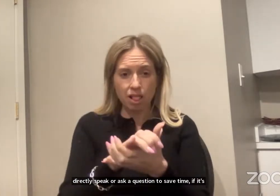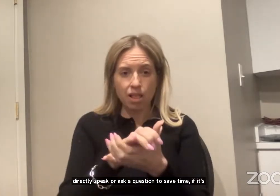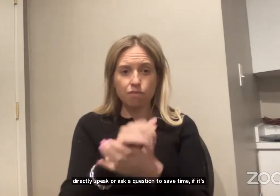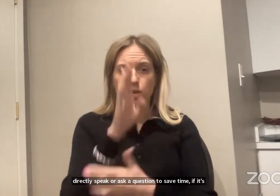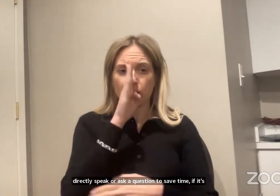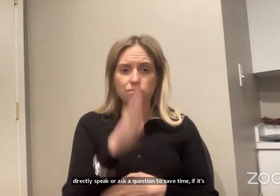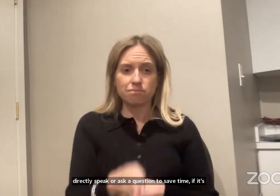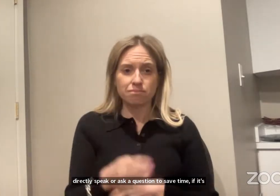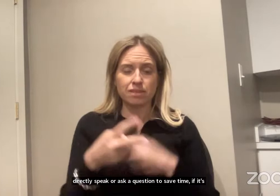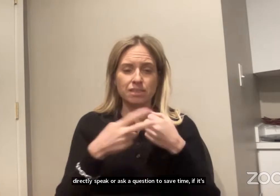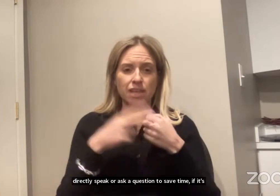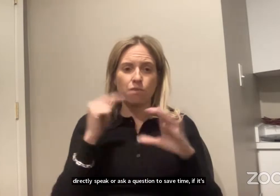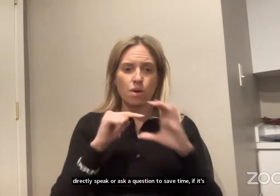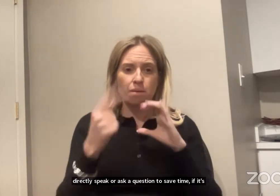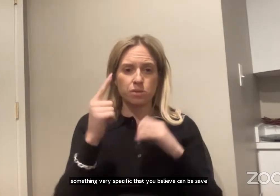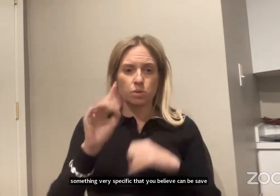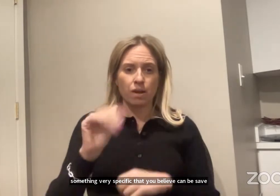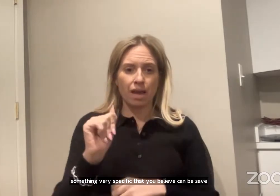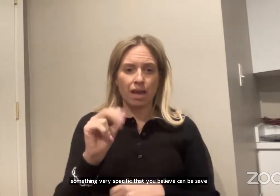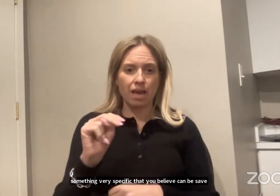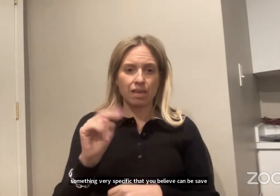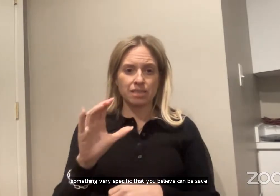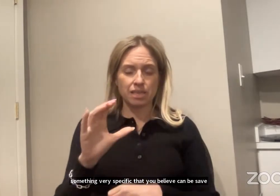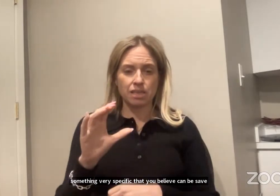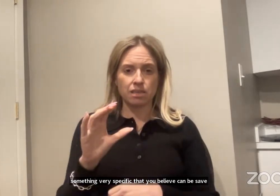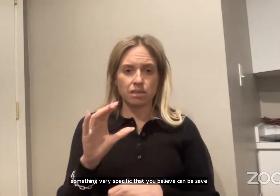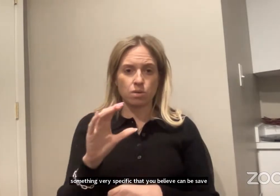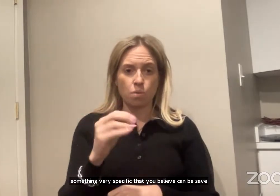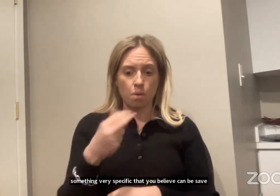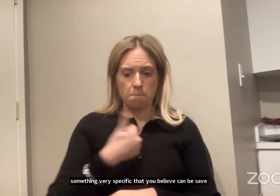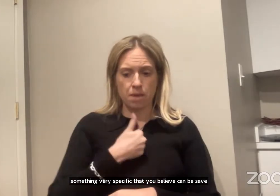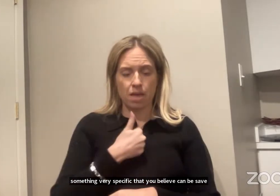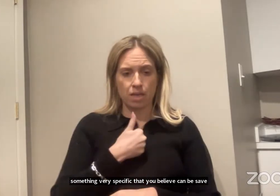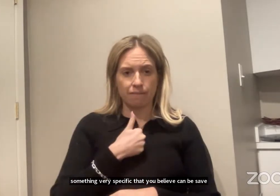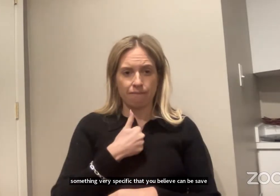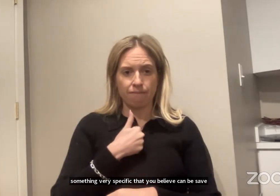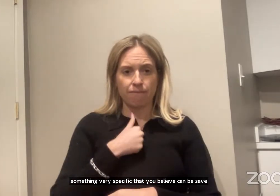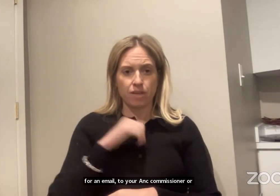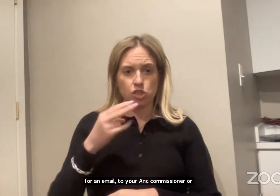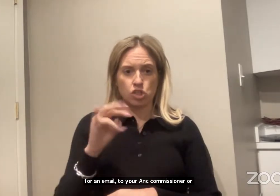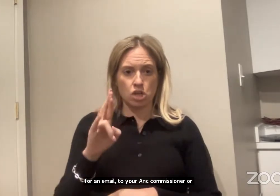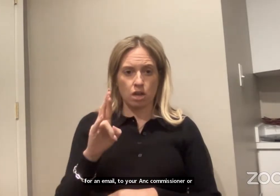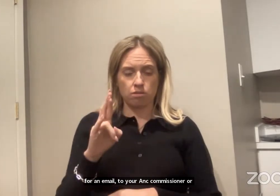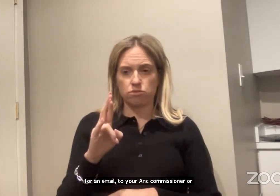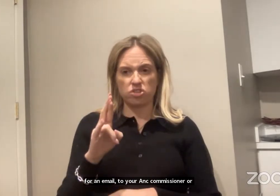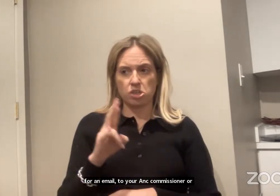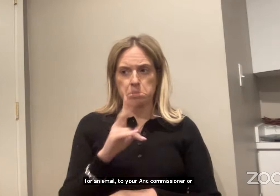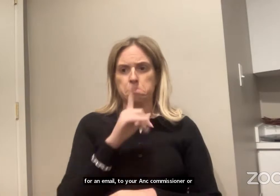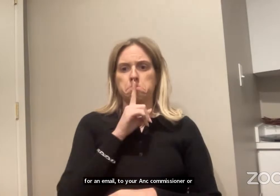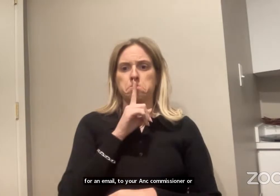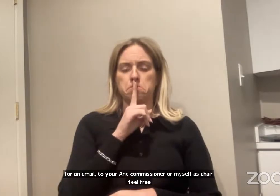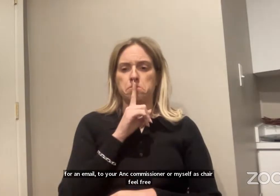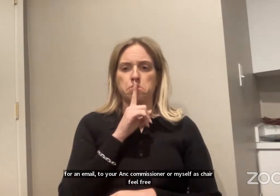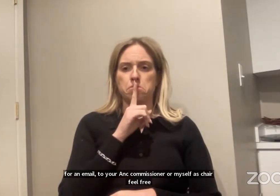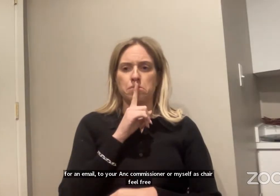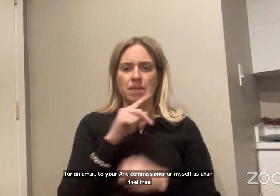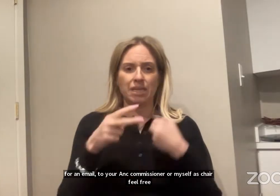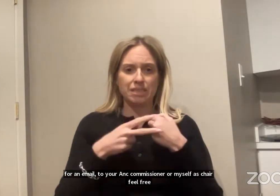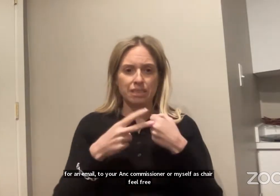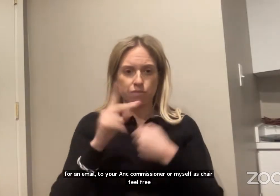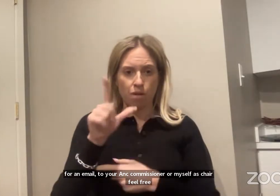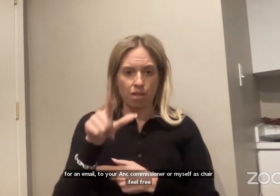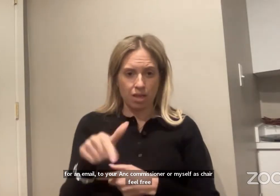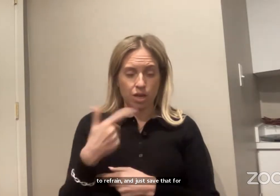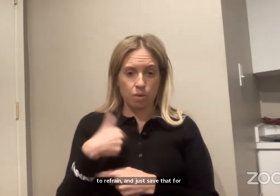saved for an email to your ANC commissioner or myself as chair, feel free to refrain and just save that for later. We